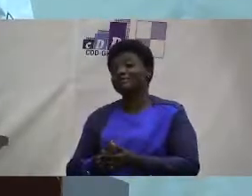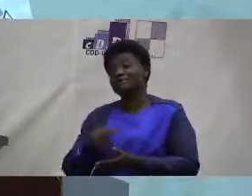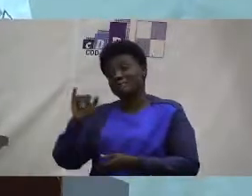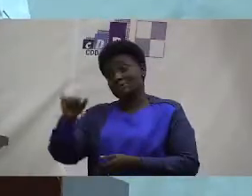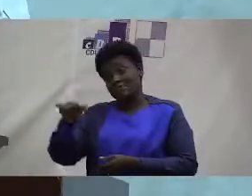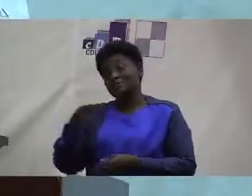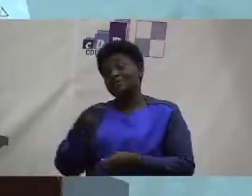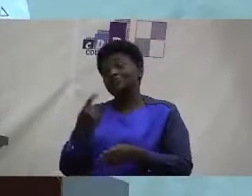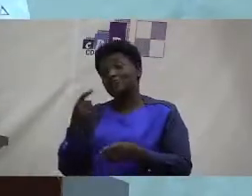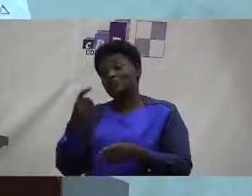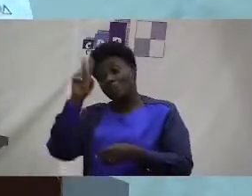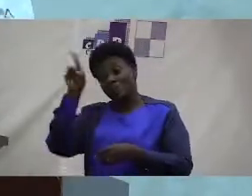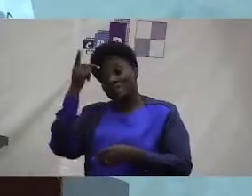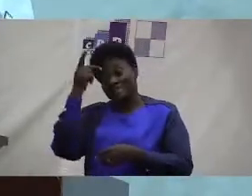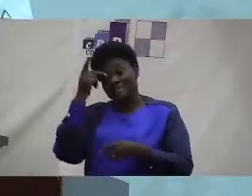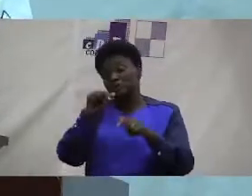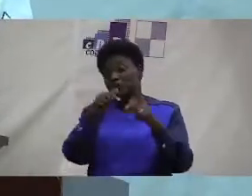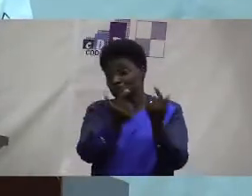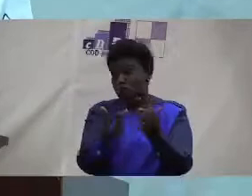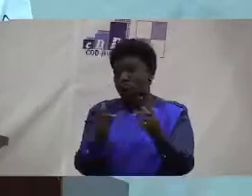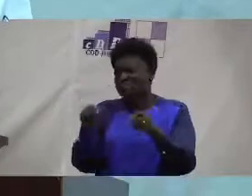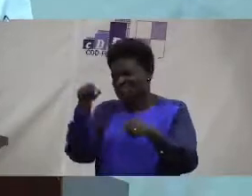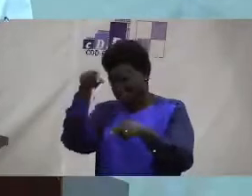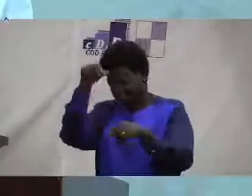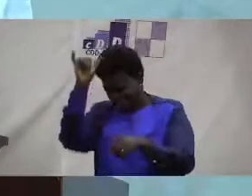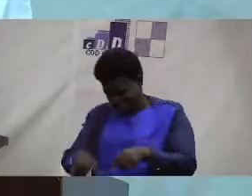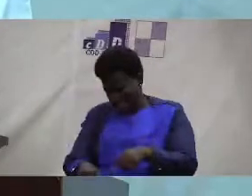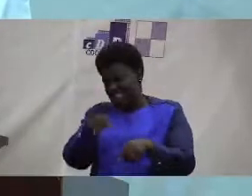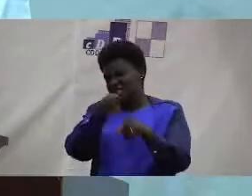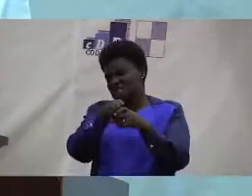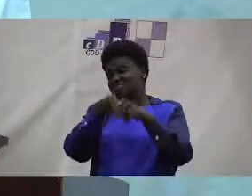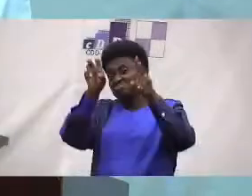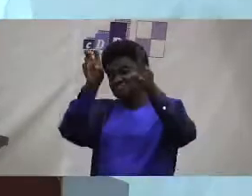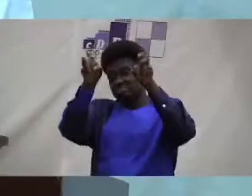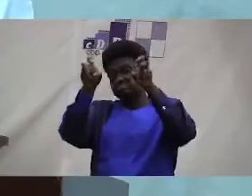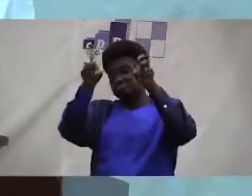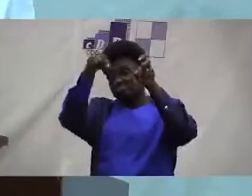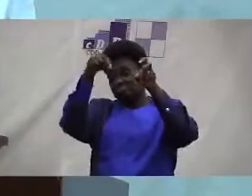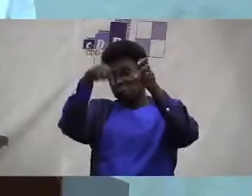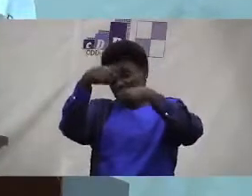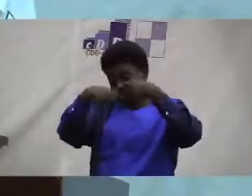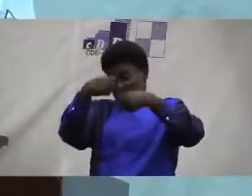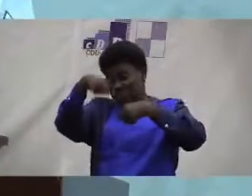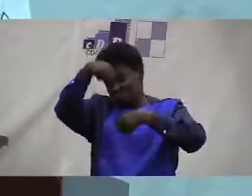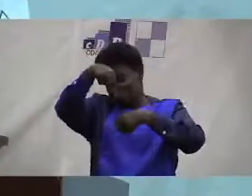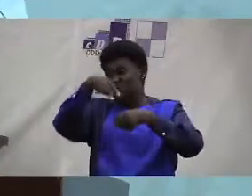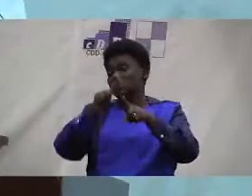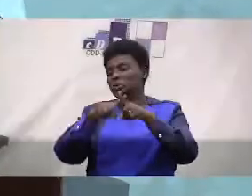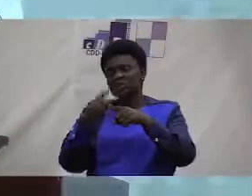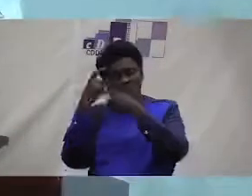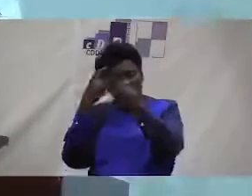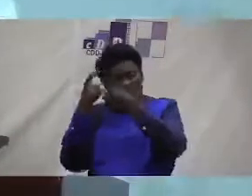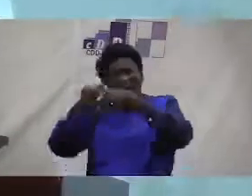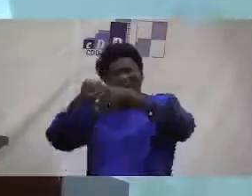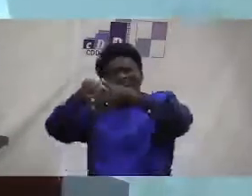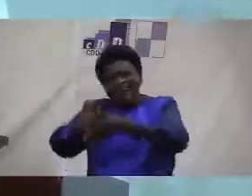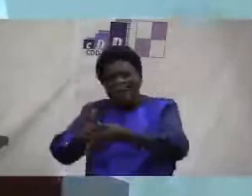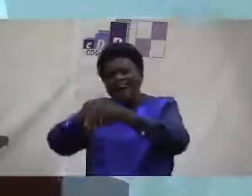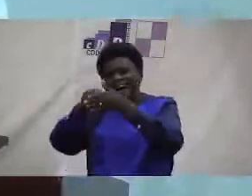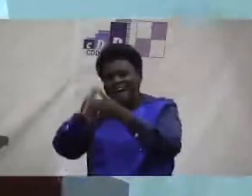our political parties are also quite an issue for us to consider in how to